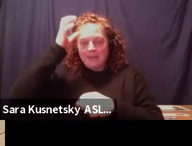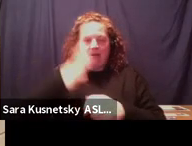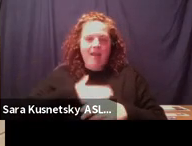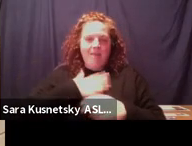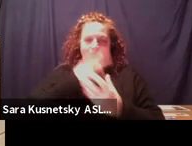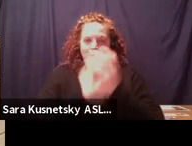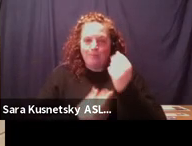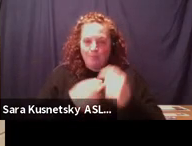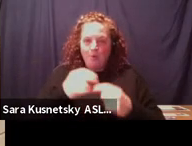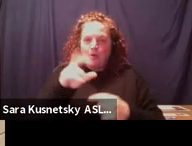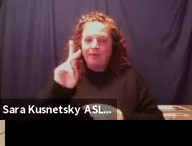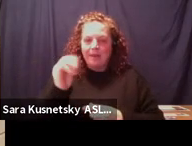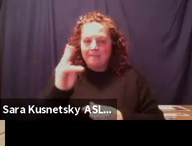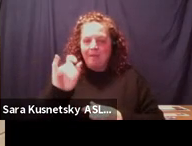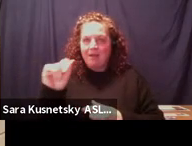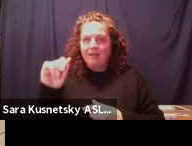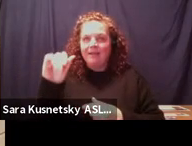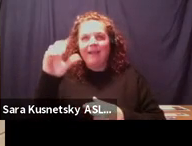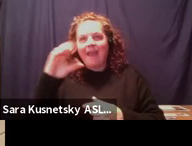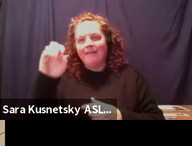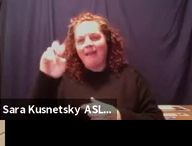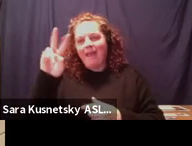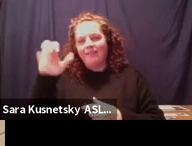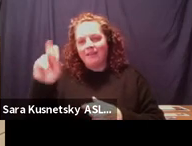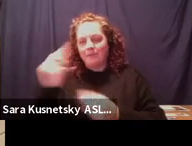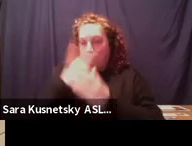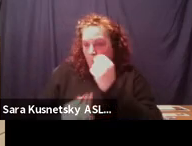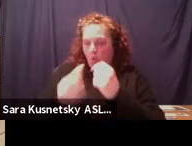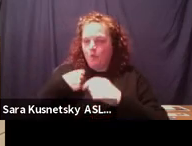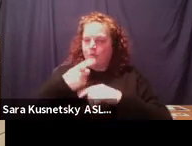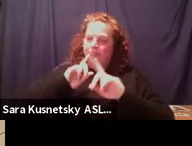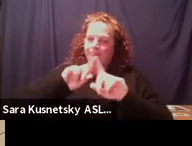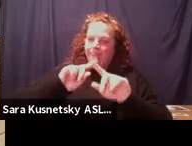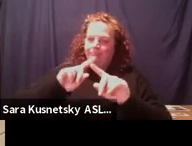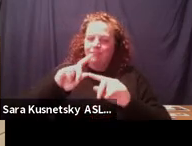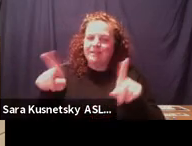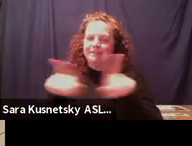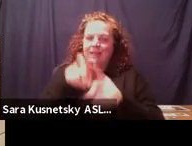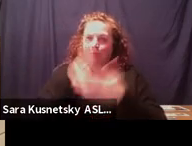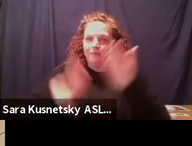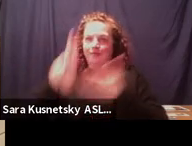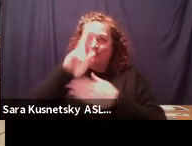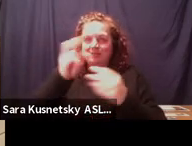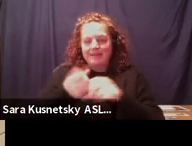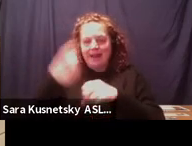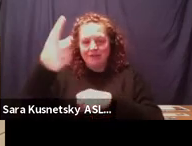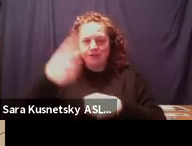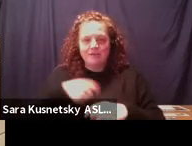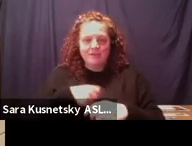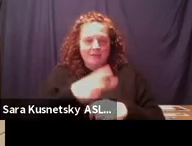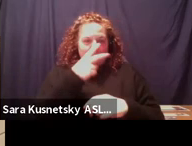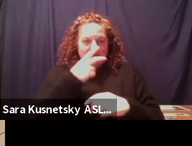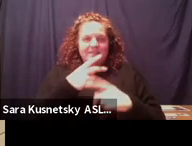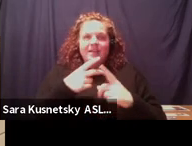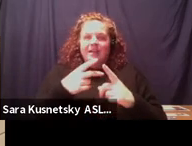both Kimani and Evelyn, and it warms my heart to know that they will both attend the same university next year. We've seen Evelyn pass the torch